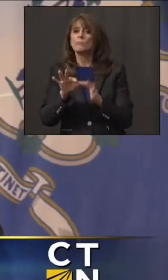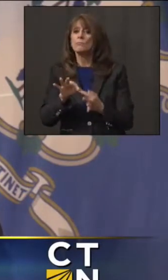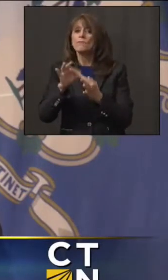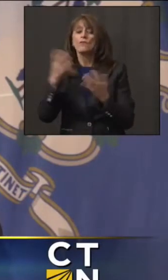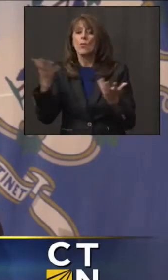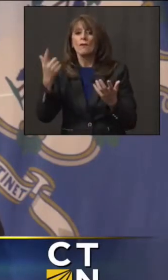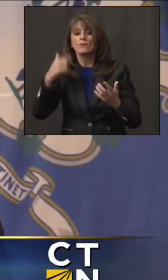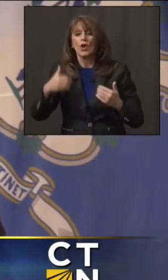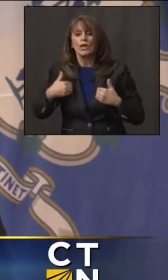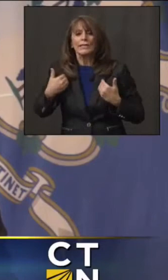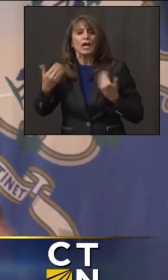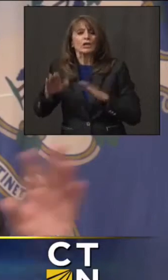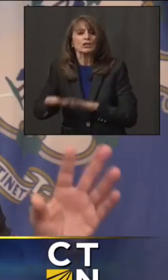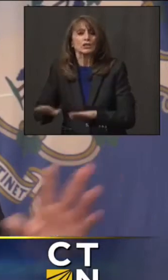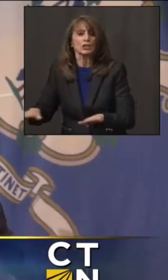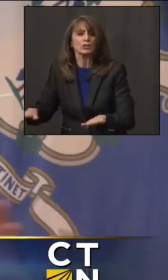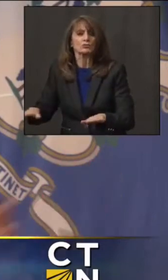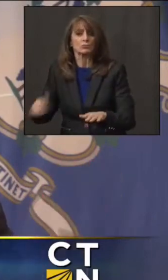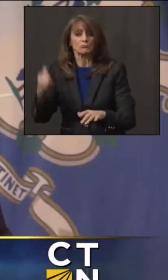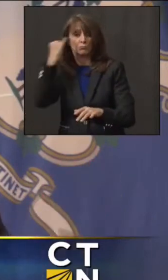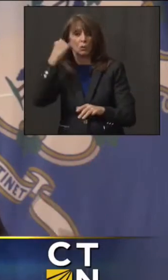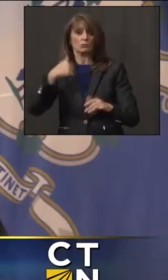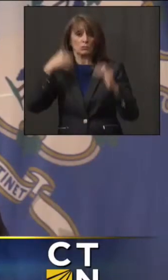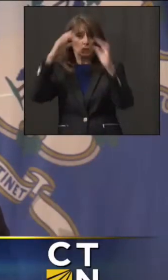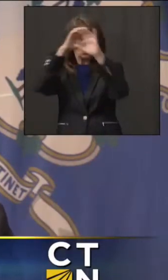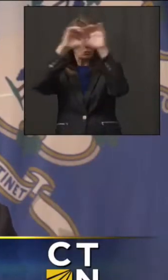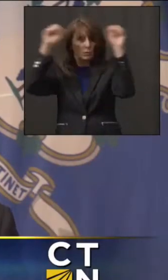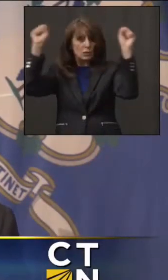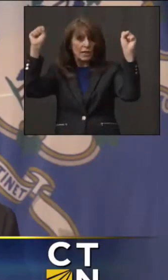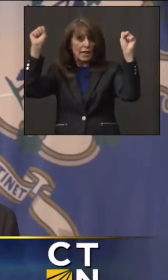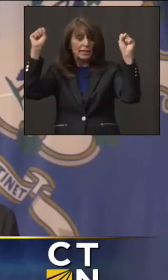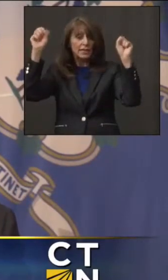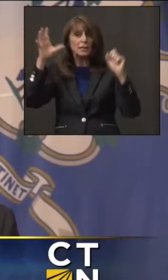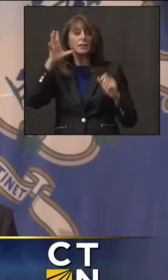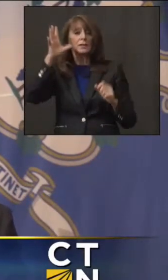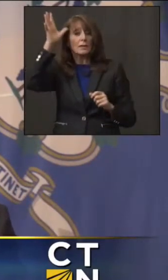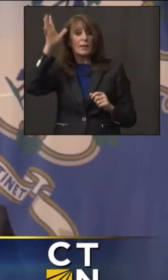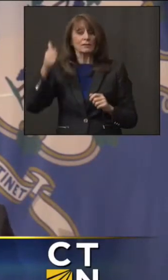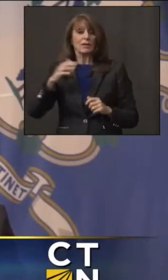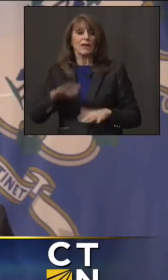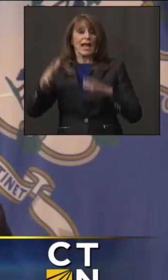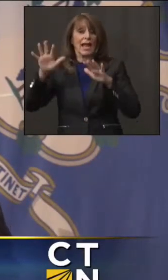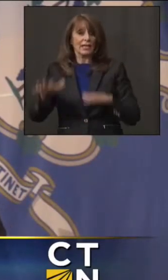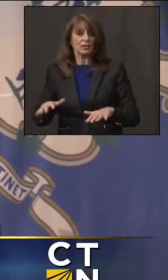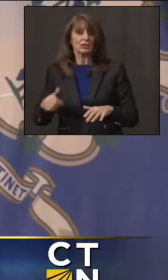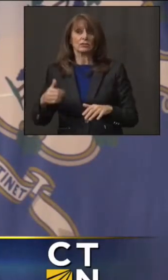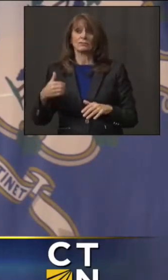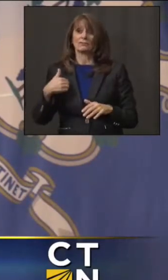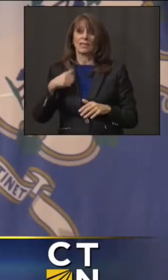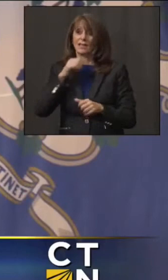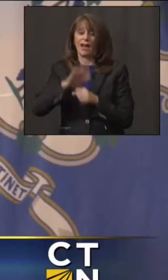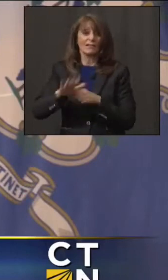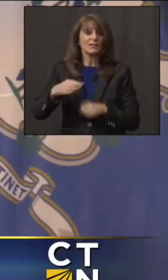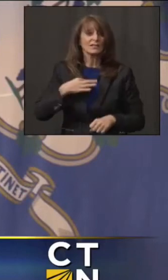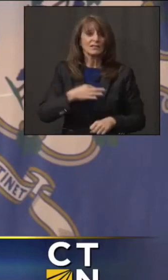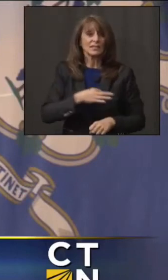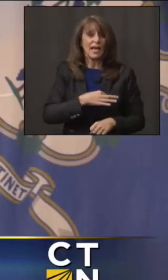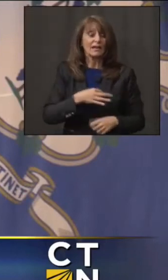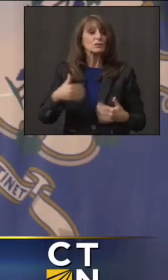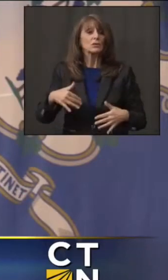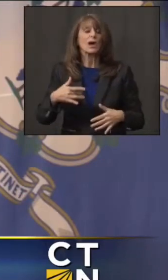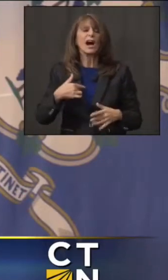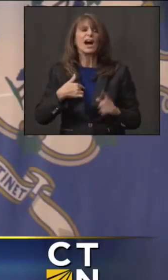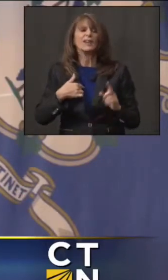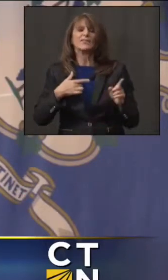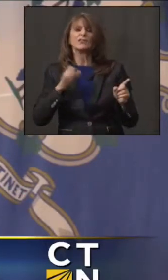was a superintendent, parents are really anxious and I've got staffing issues, you're right. I would think those high